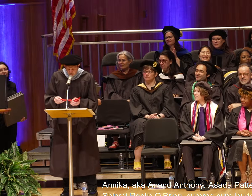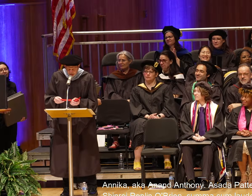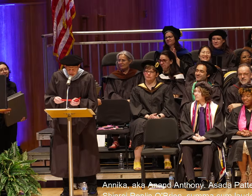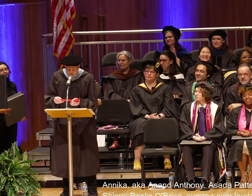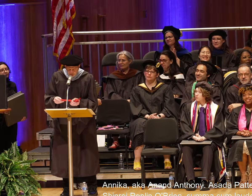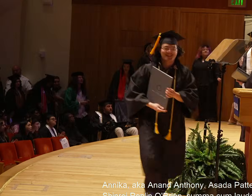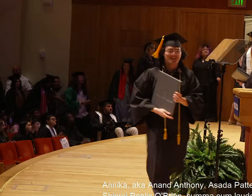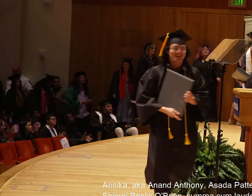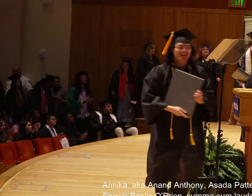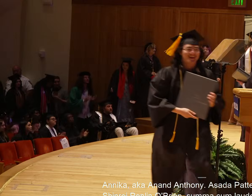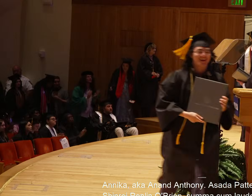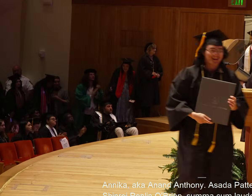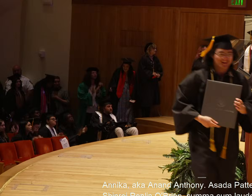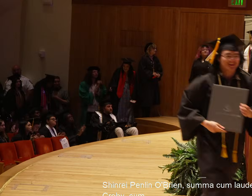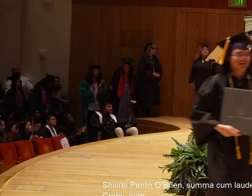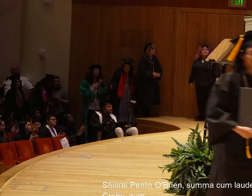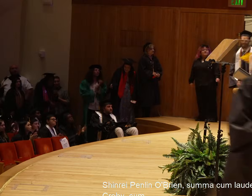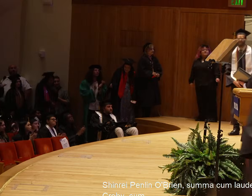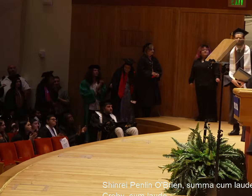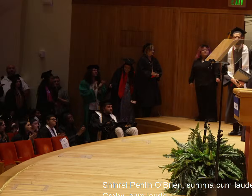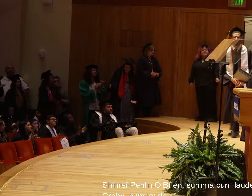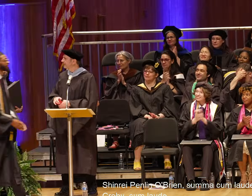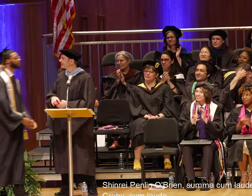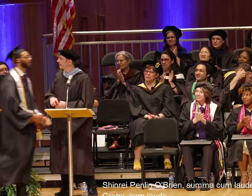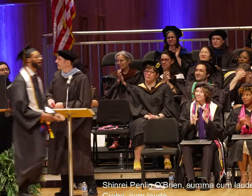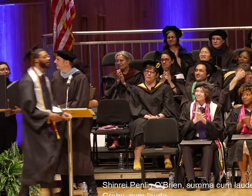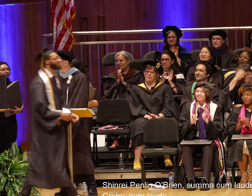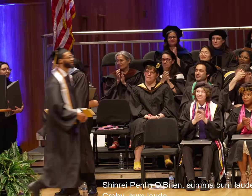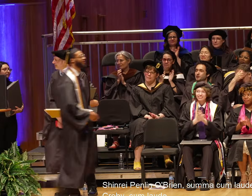Robert Proby, cum laude.